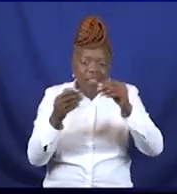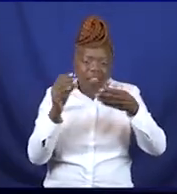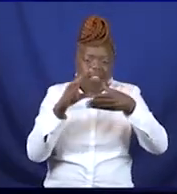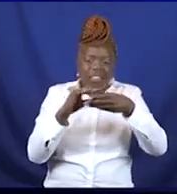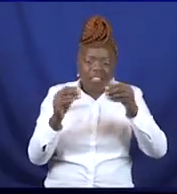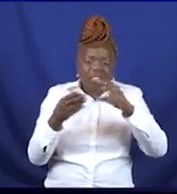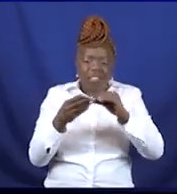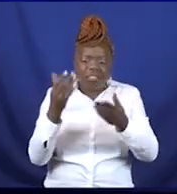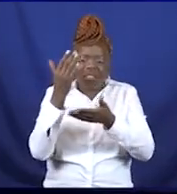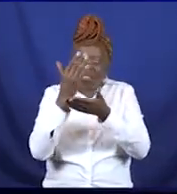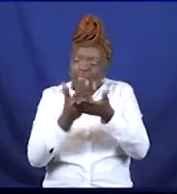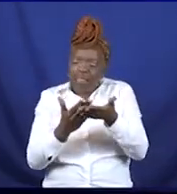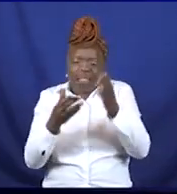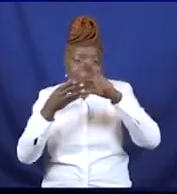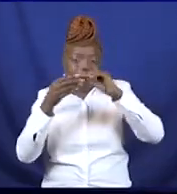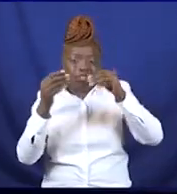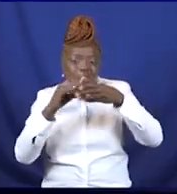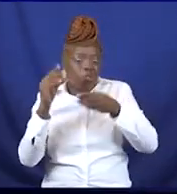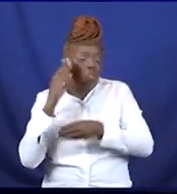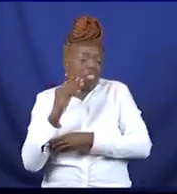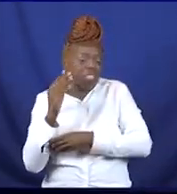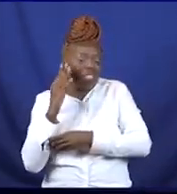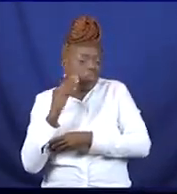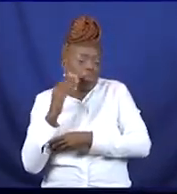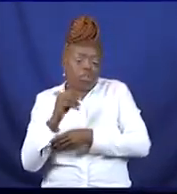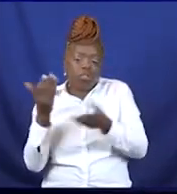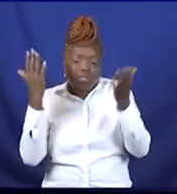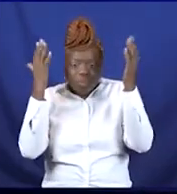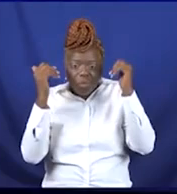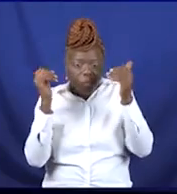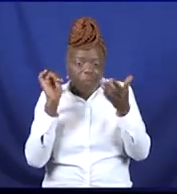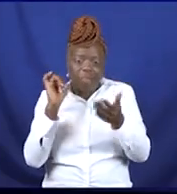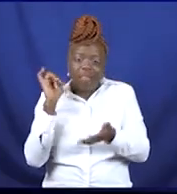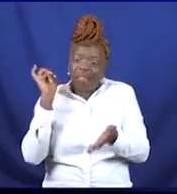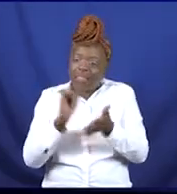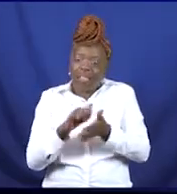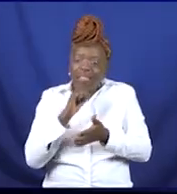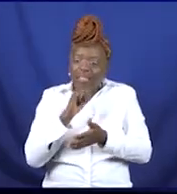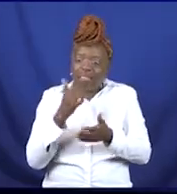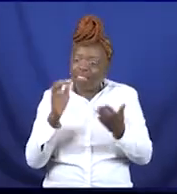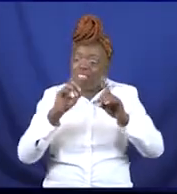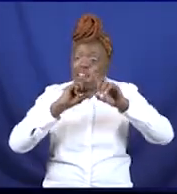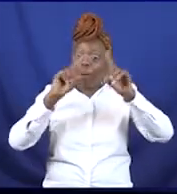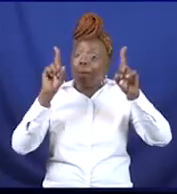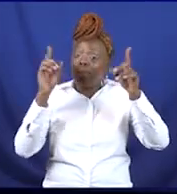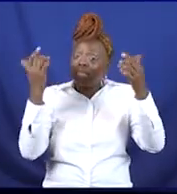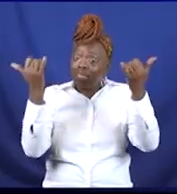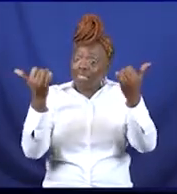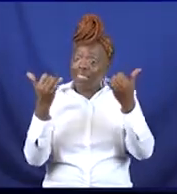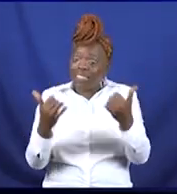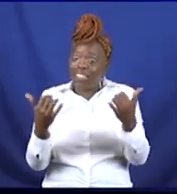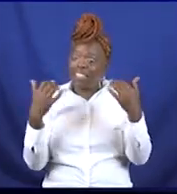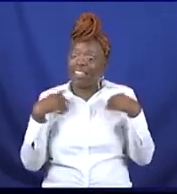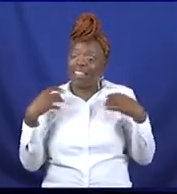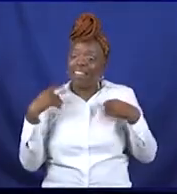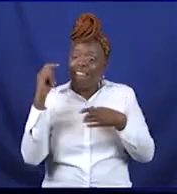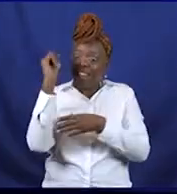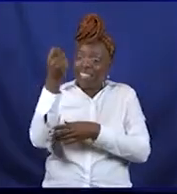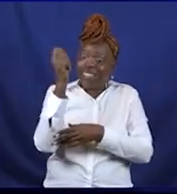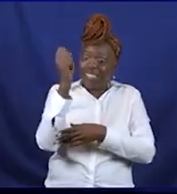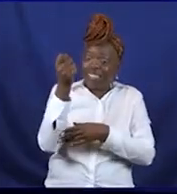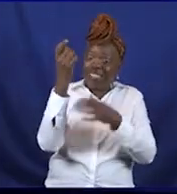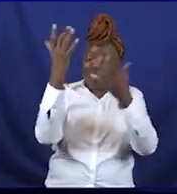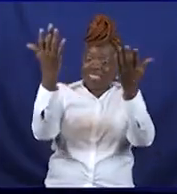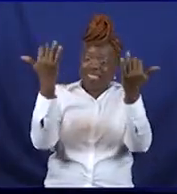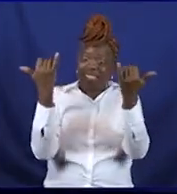story. Some story parts you wished you didn't have to go through. Some of it was frustrating. But today you gotta testify. This